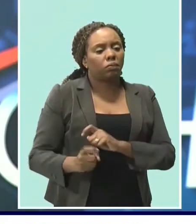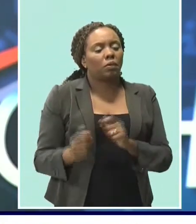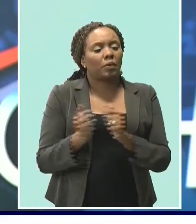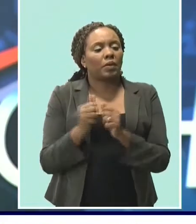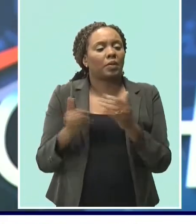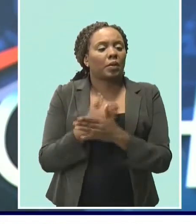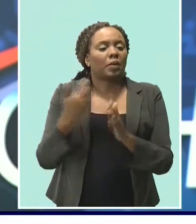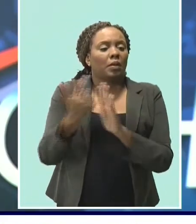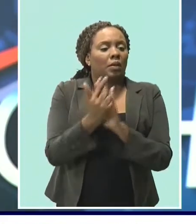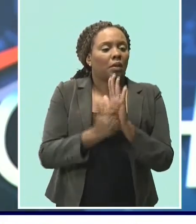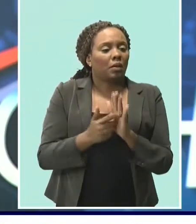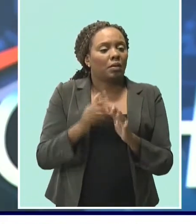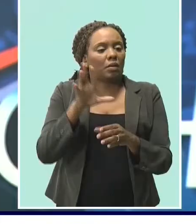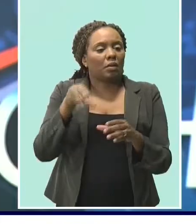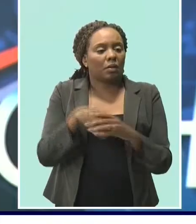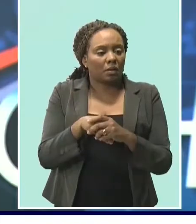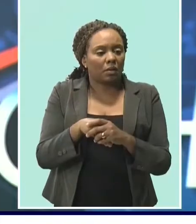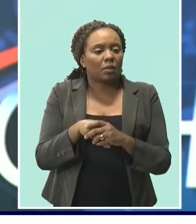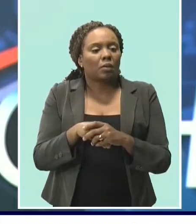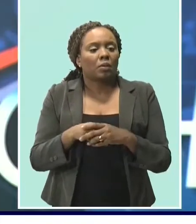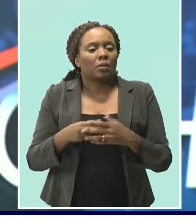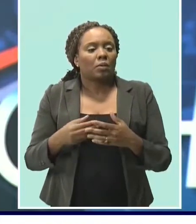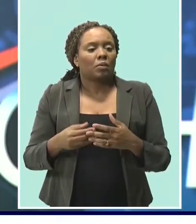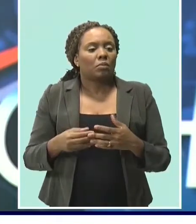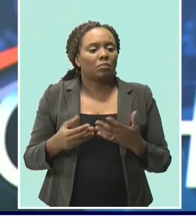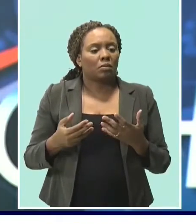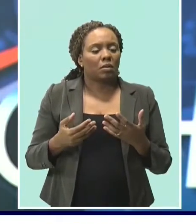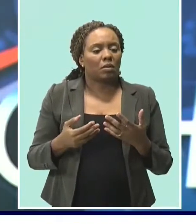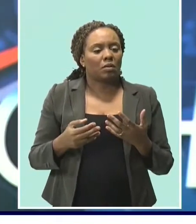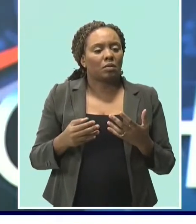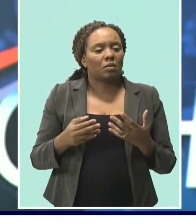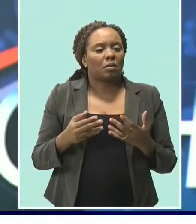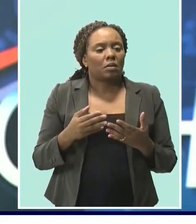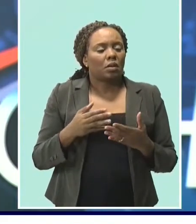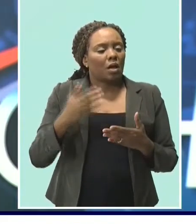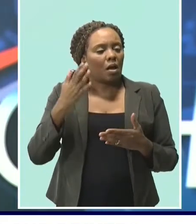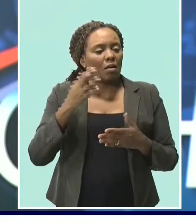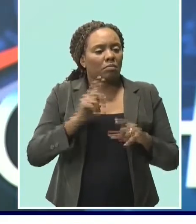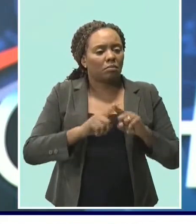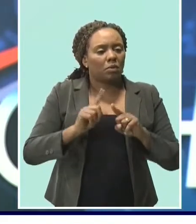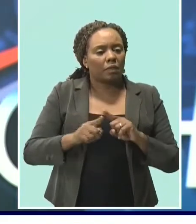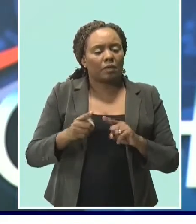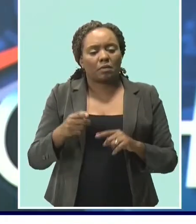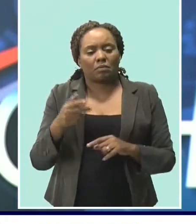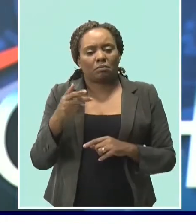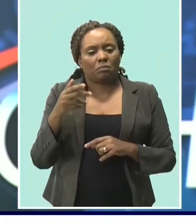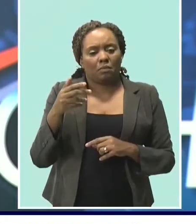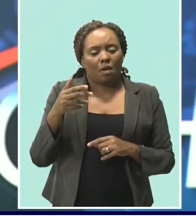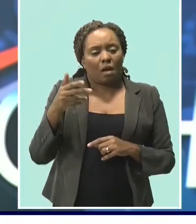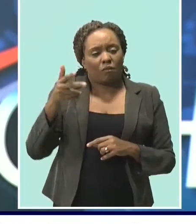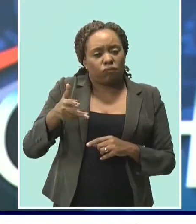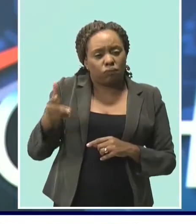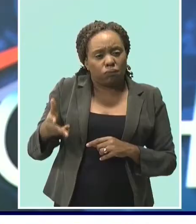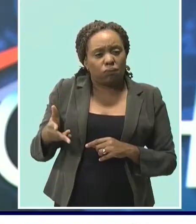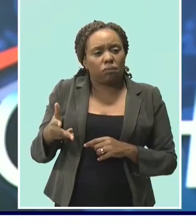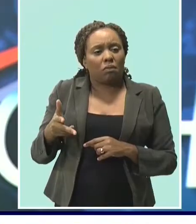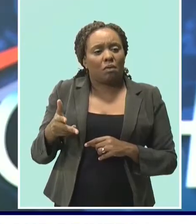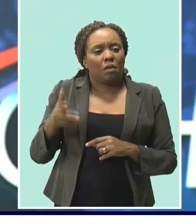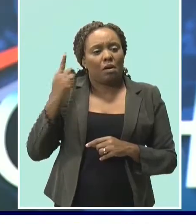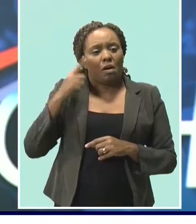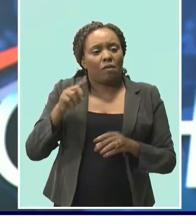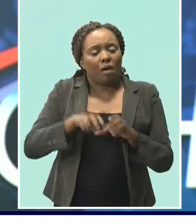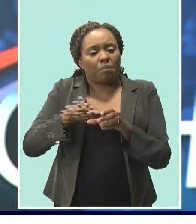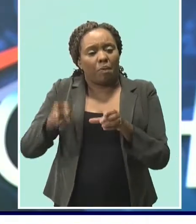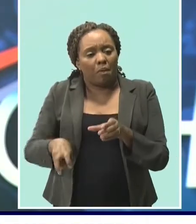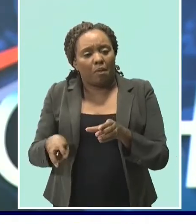the legislation include stands designated for different types of vehicles and set loading areas. Senator Moe says offences